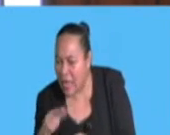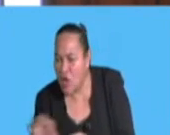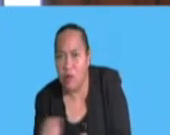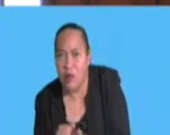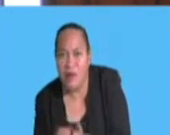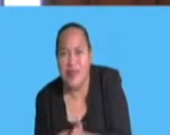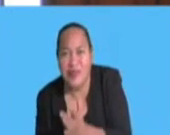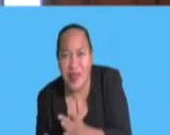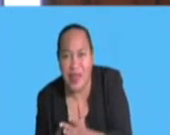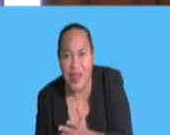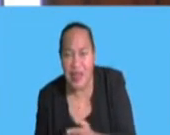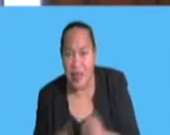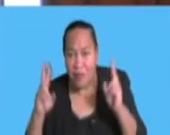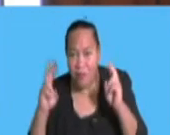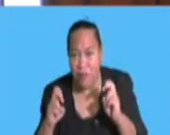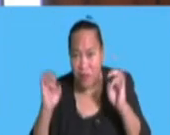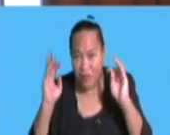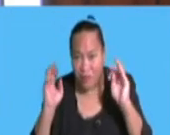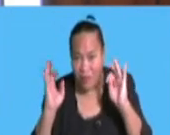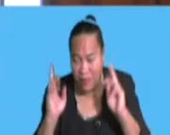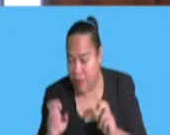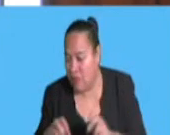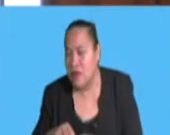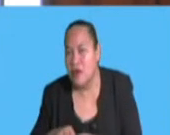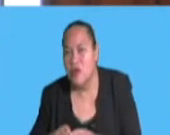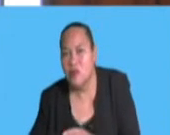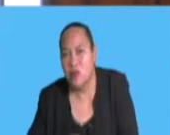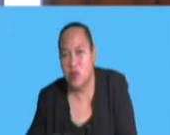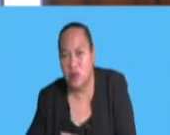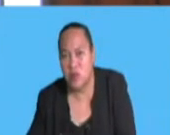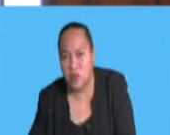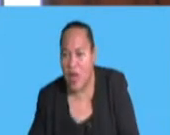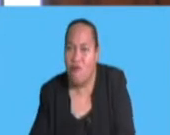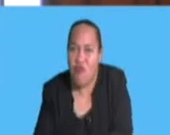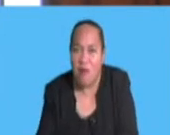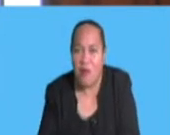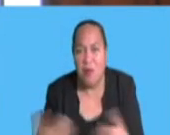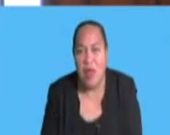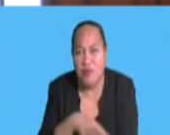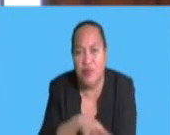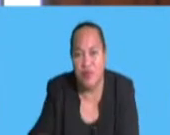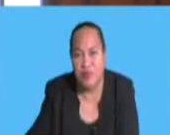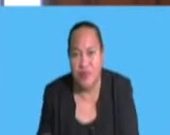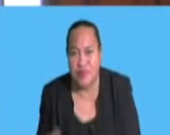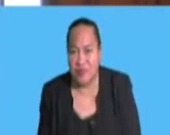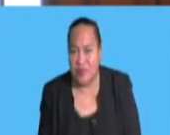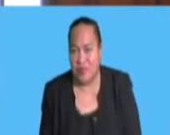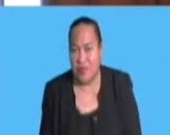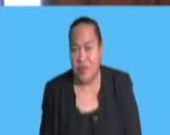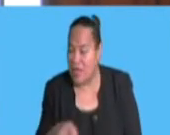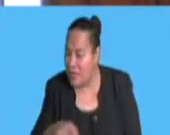conditions, human waste, and lack of rubbish collection contributes to our environmental problems in a far more significant